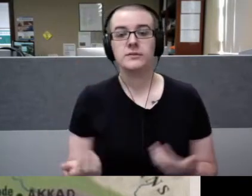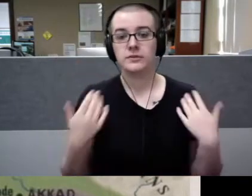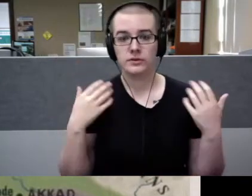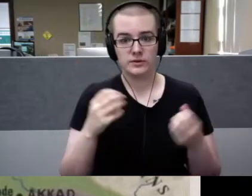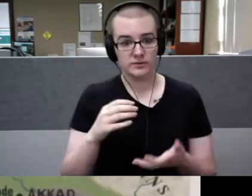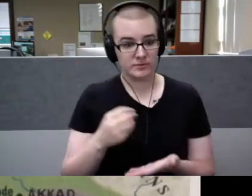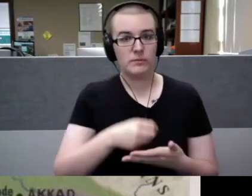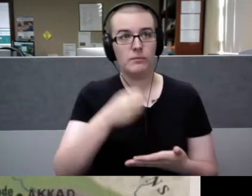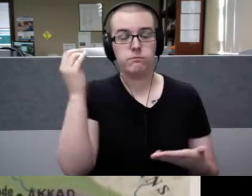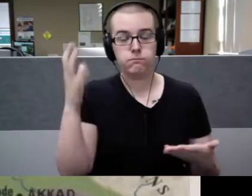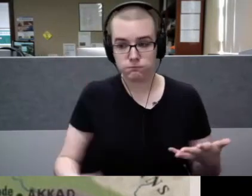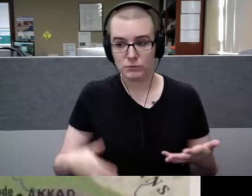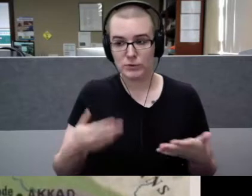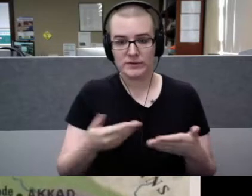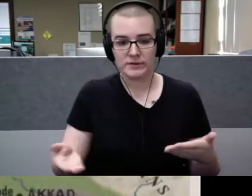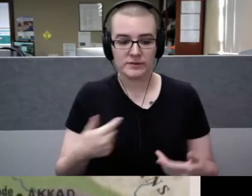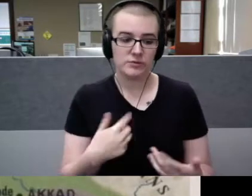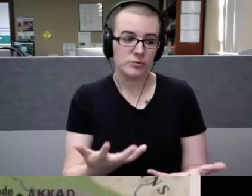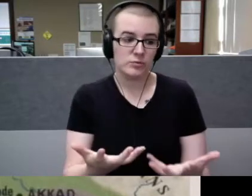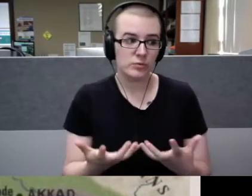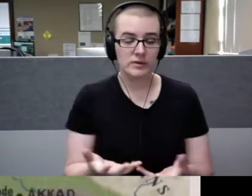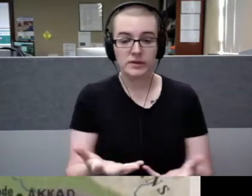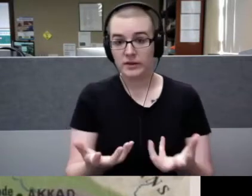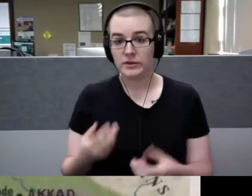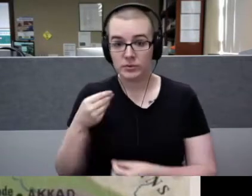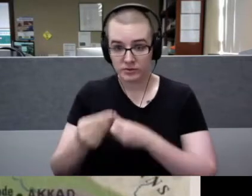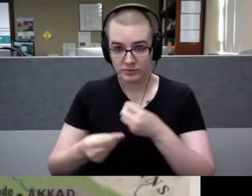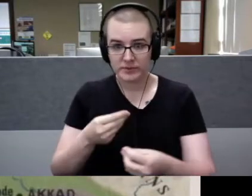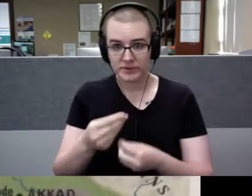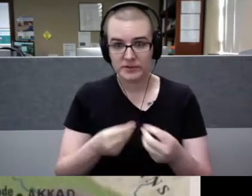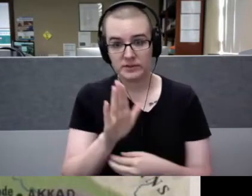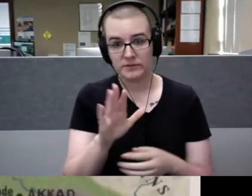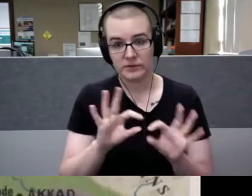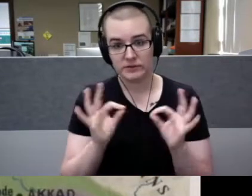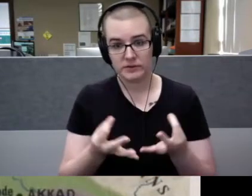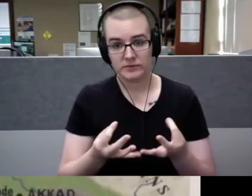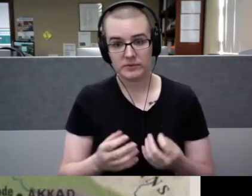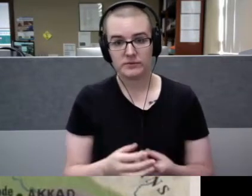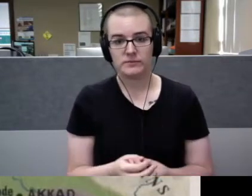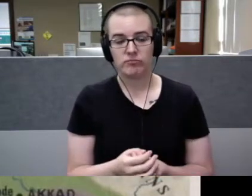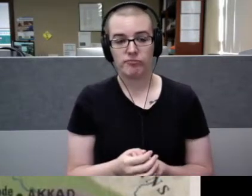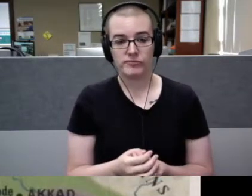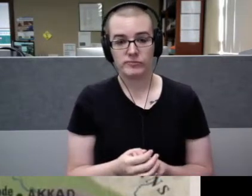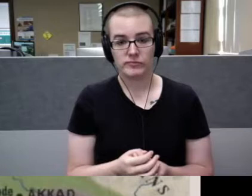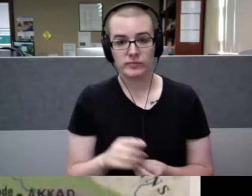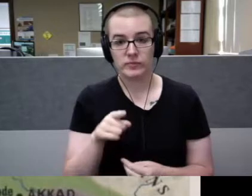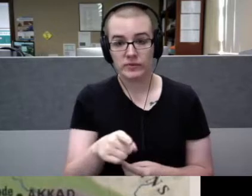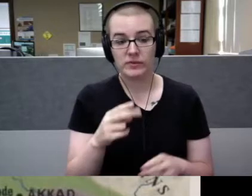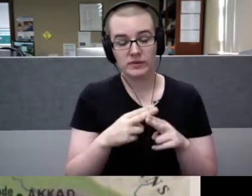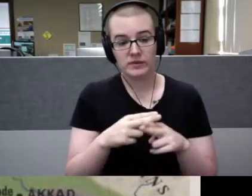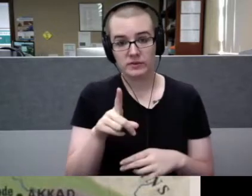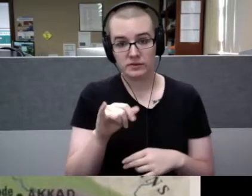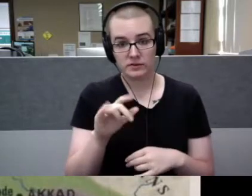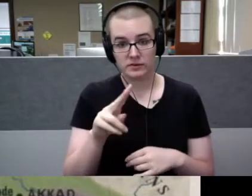want, and obviously you're going to want to have that continue for your family. This is going to create something called a dynasty, which is a